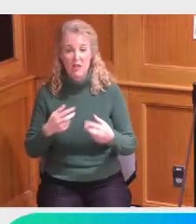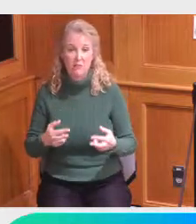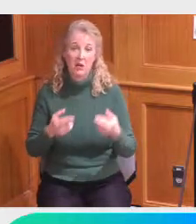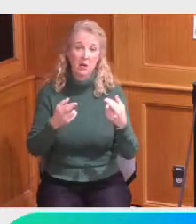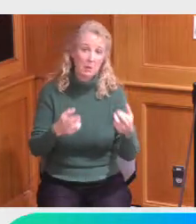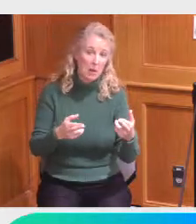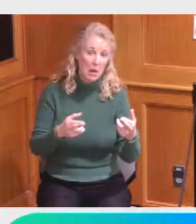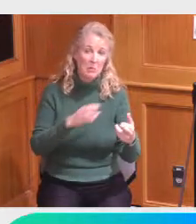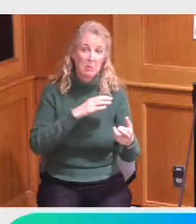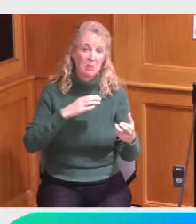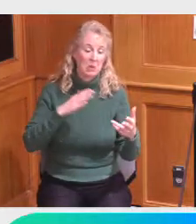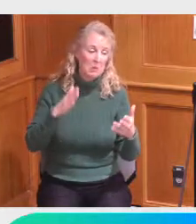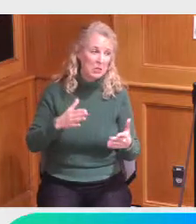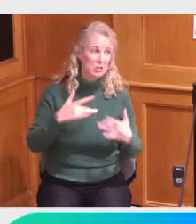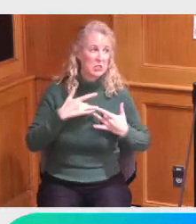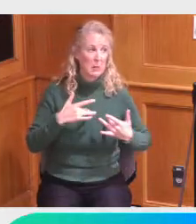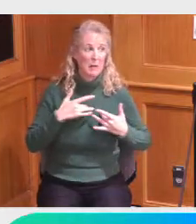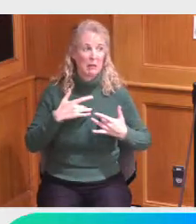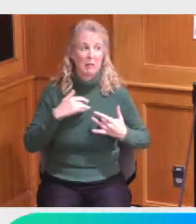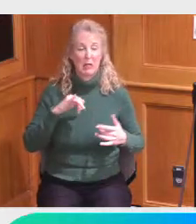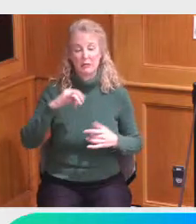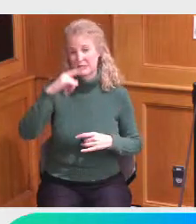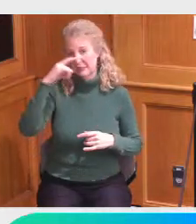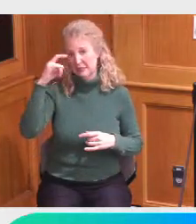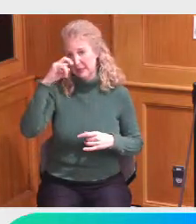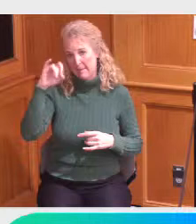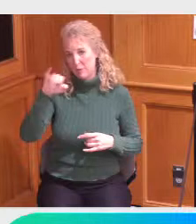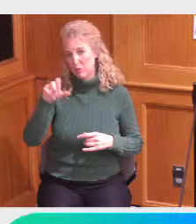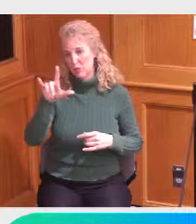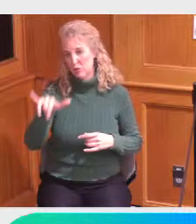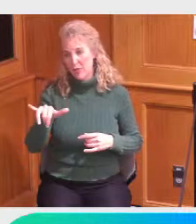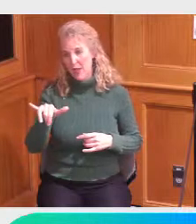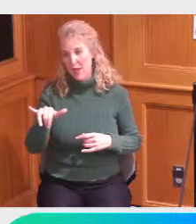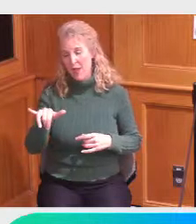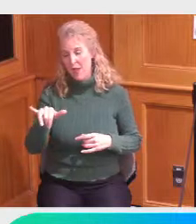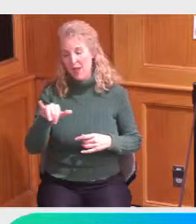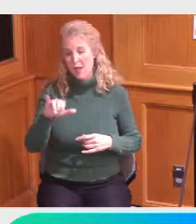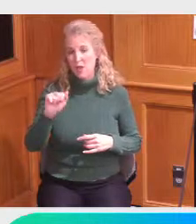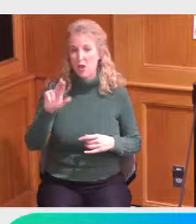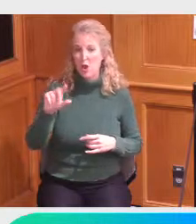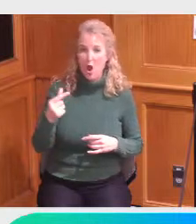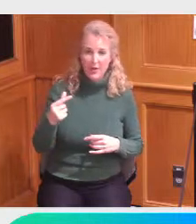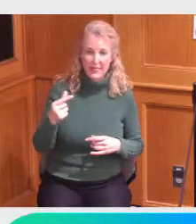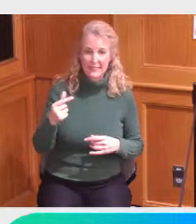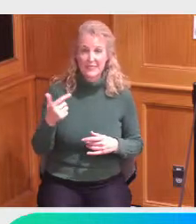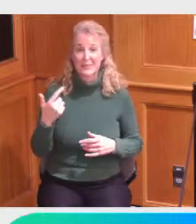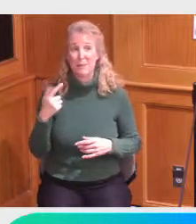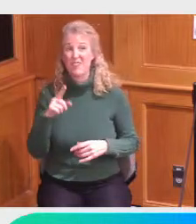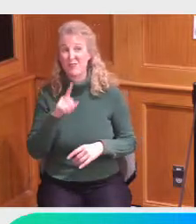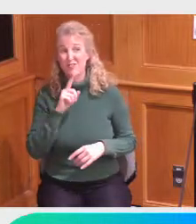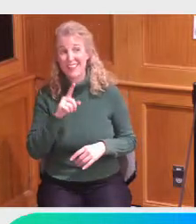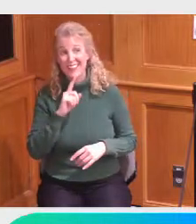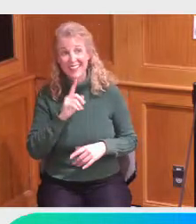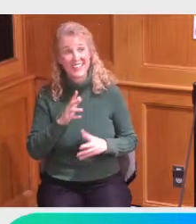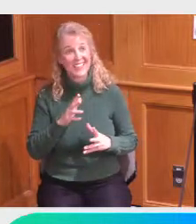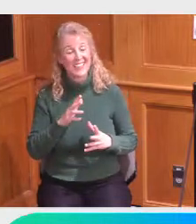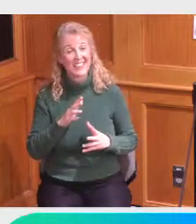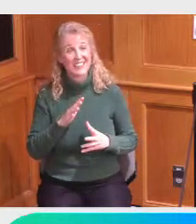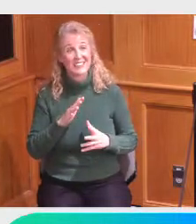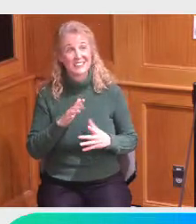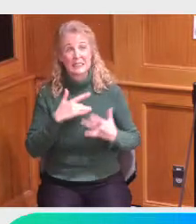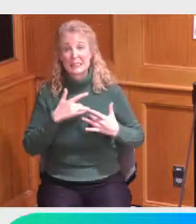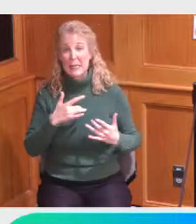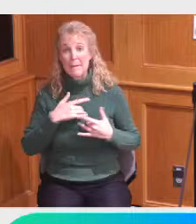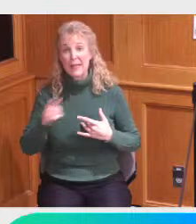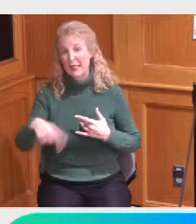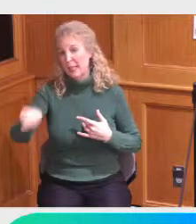recommendations to the commissioners around 4th of July, end of July, very early June, or July, I'm sorry. And then the commissioners have the month of